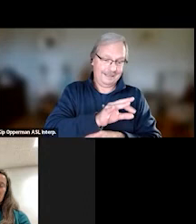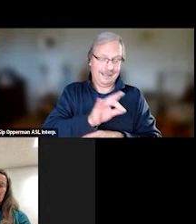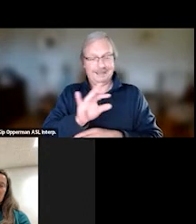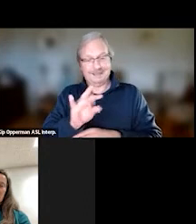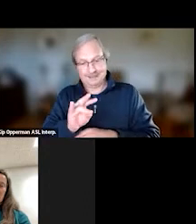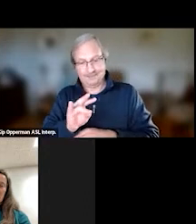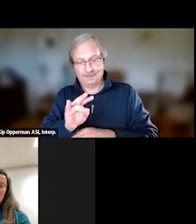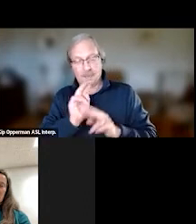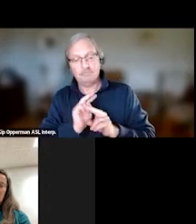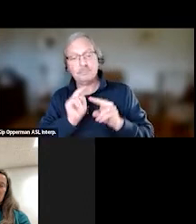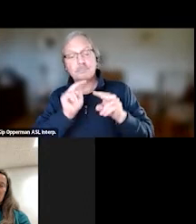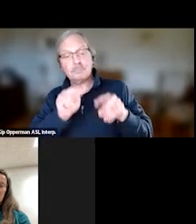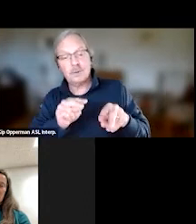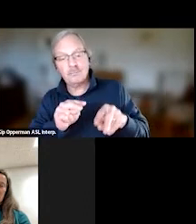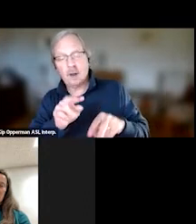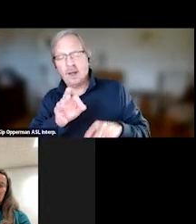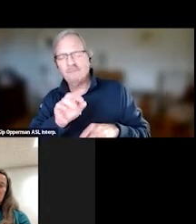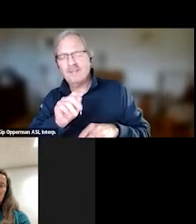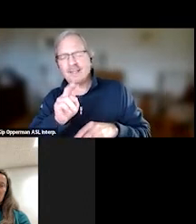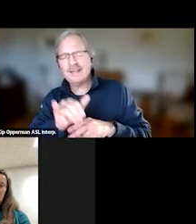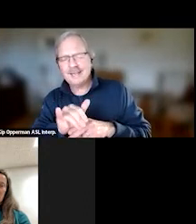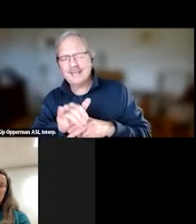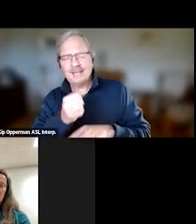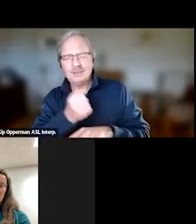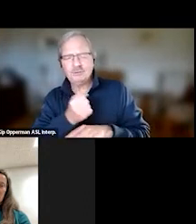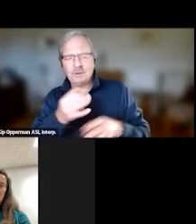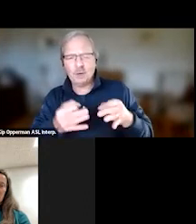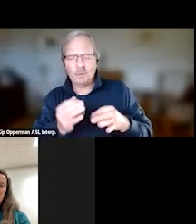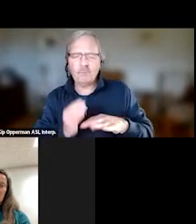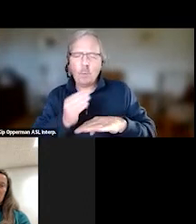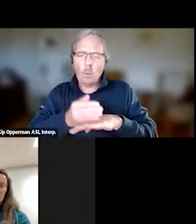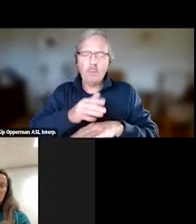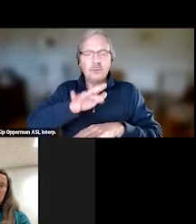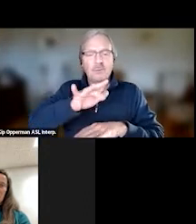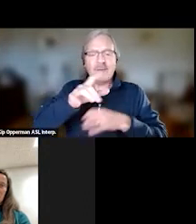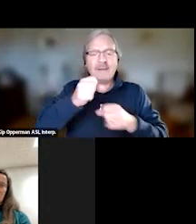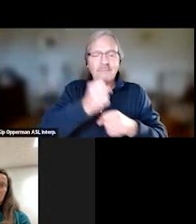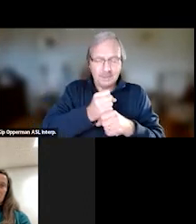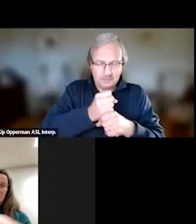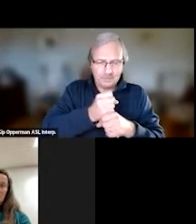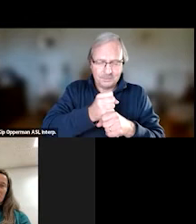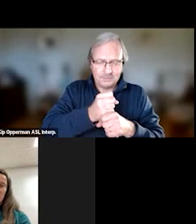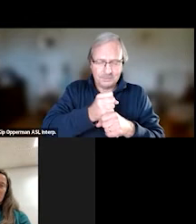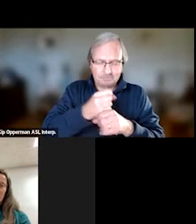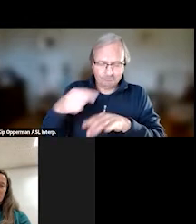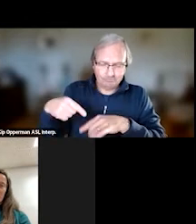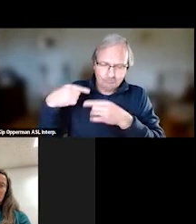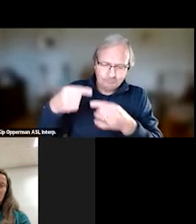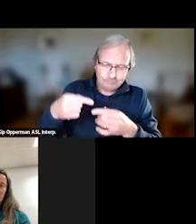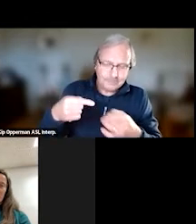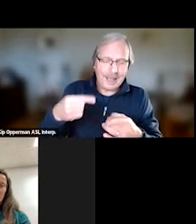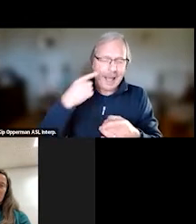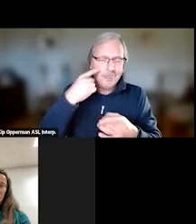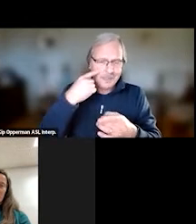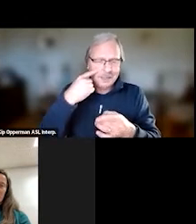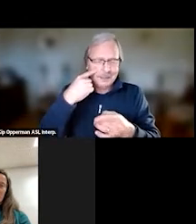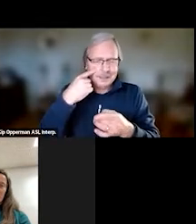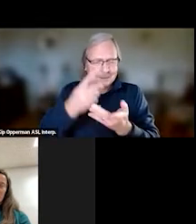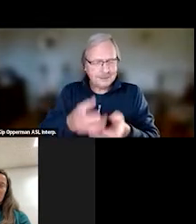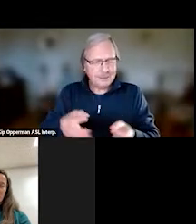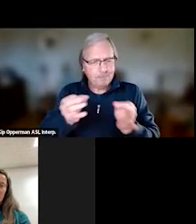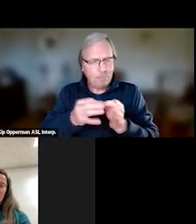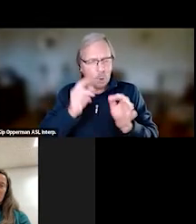presided over a felony drug court for over 25 years. And I think sometimes it's important to take a look